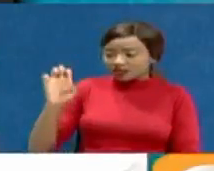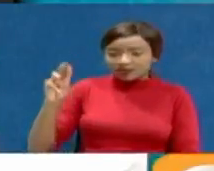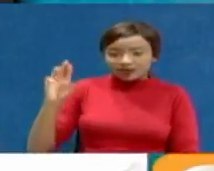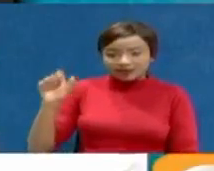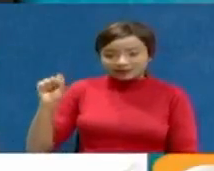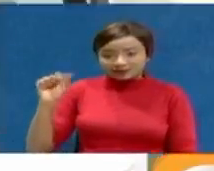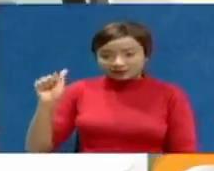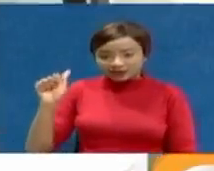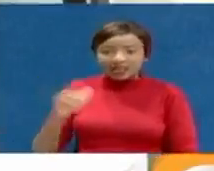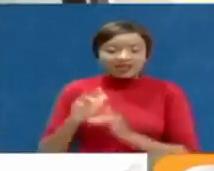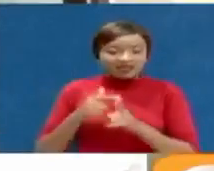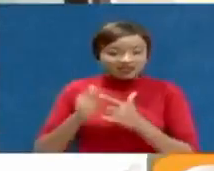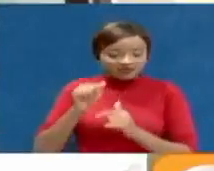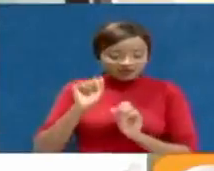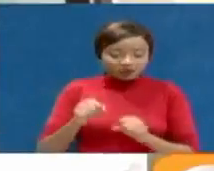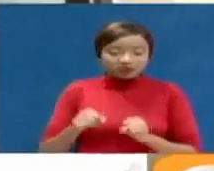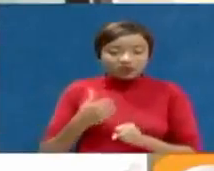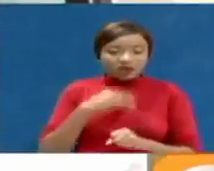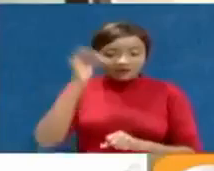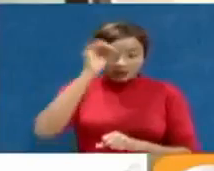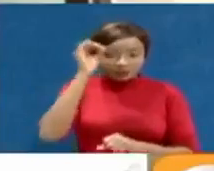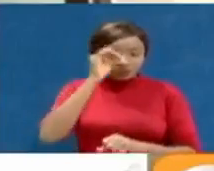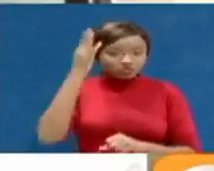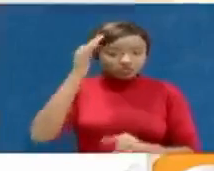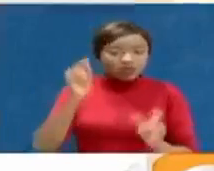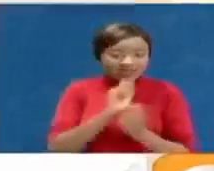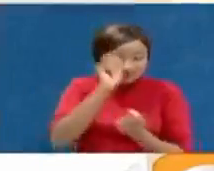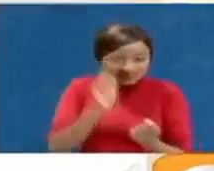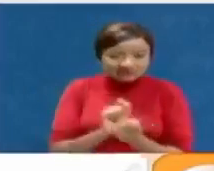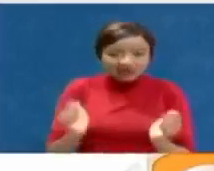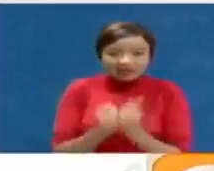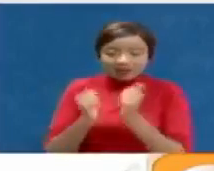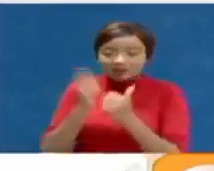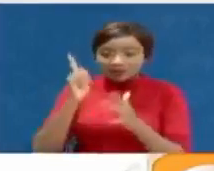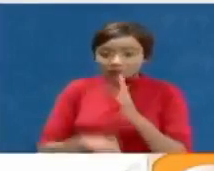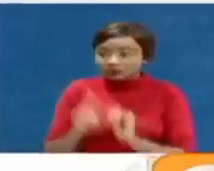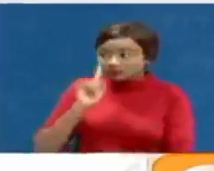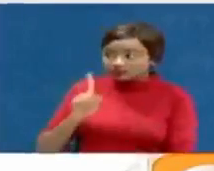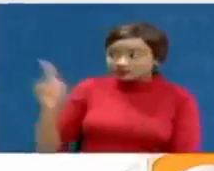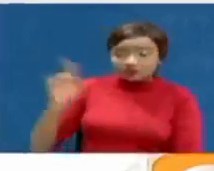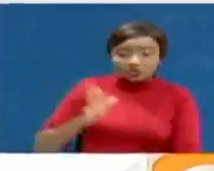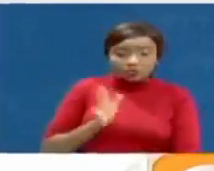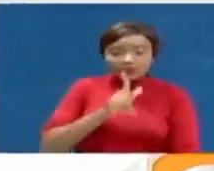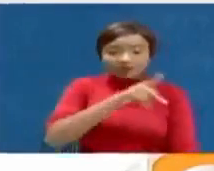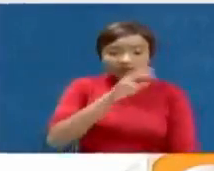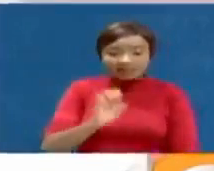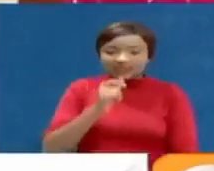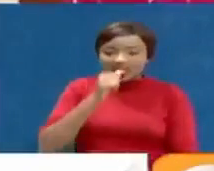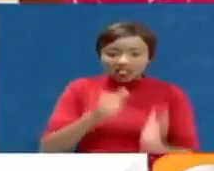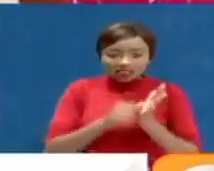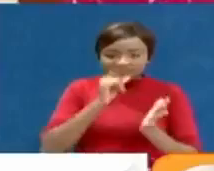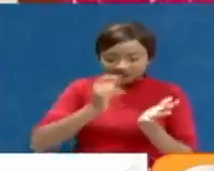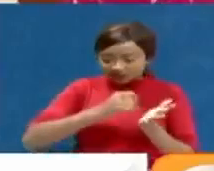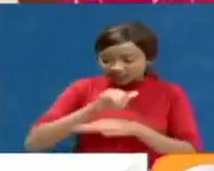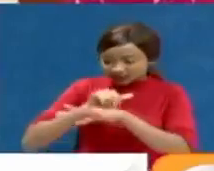able to have an opinion and know exactly what has been going on. Principal Secretary Susan Mochache had written to KEMSA